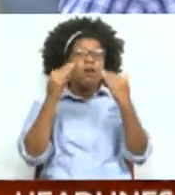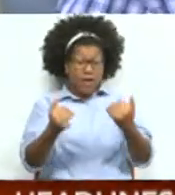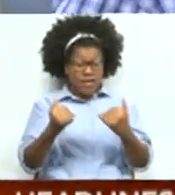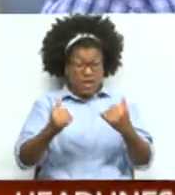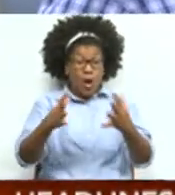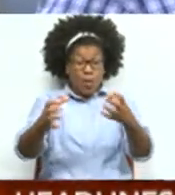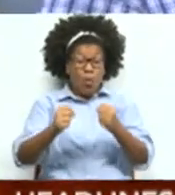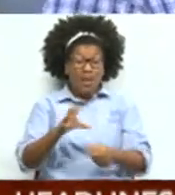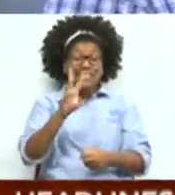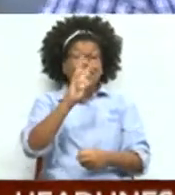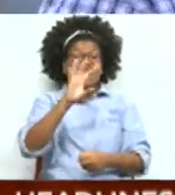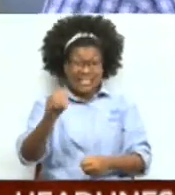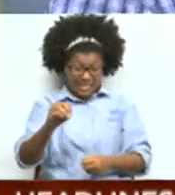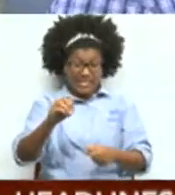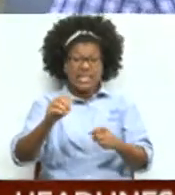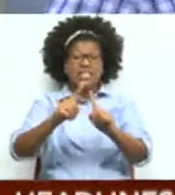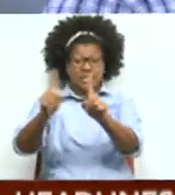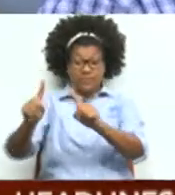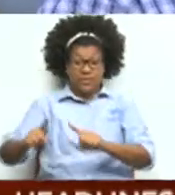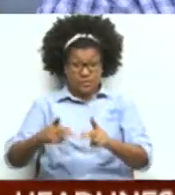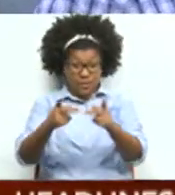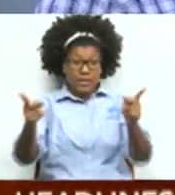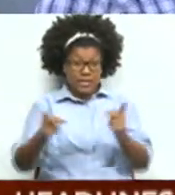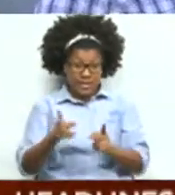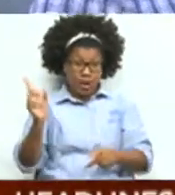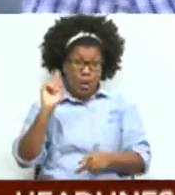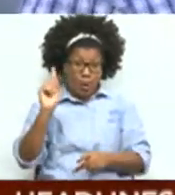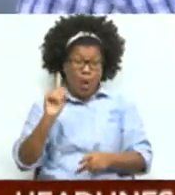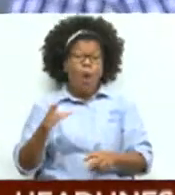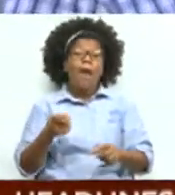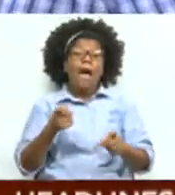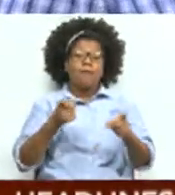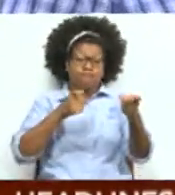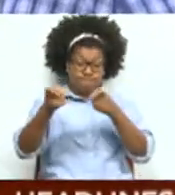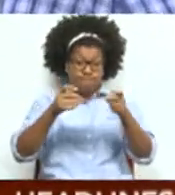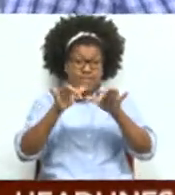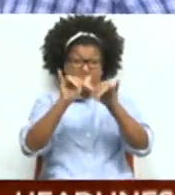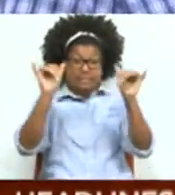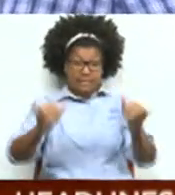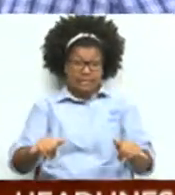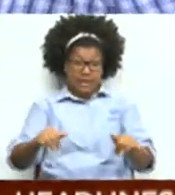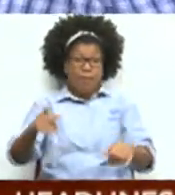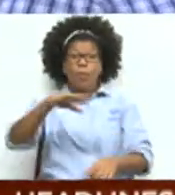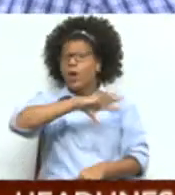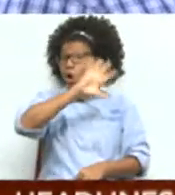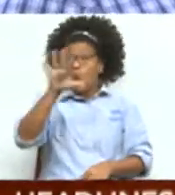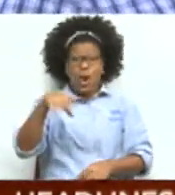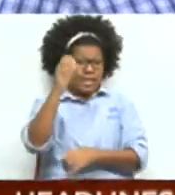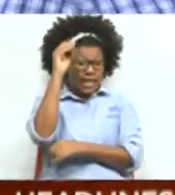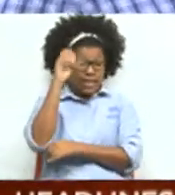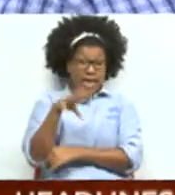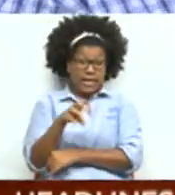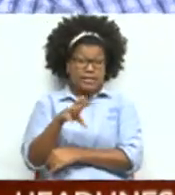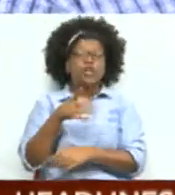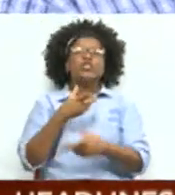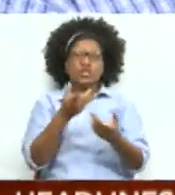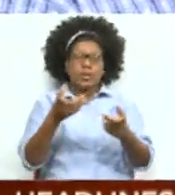that that coordination with all these lights so that we can monitor it from one center, which is the